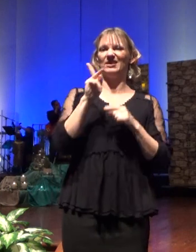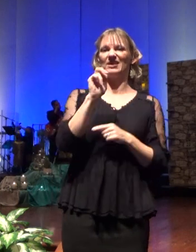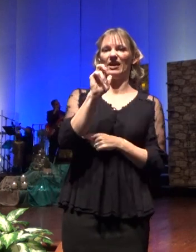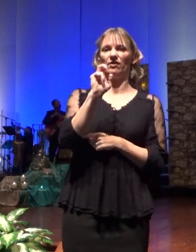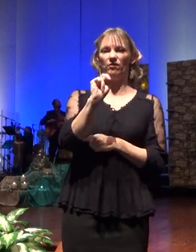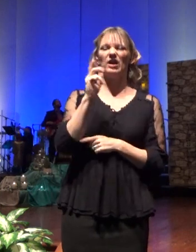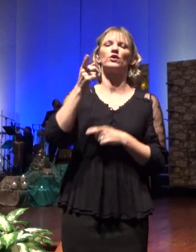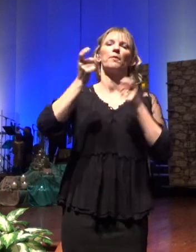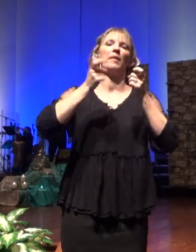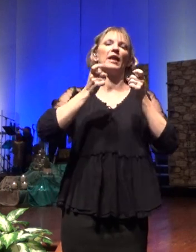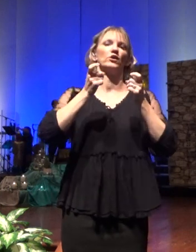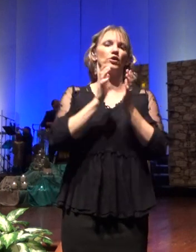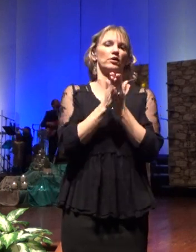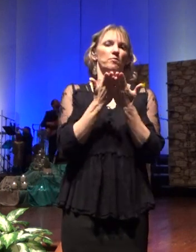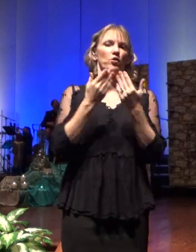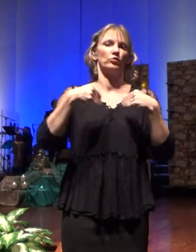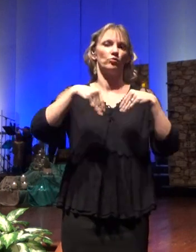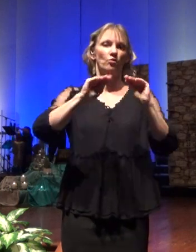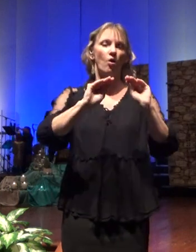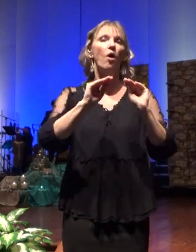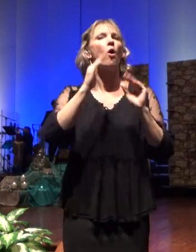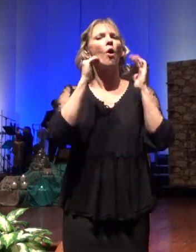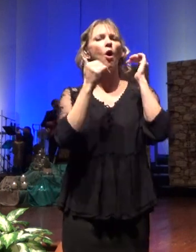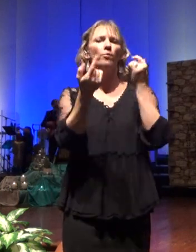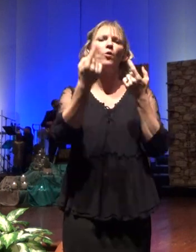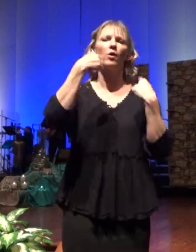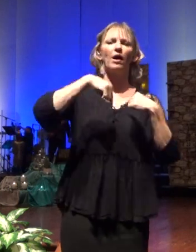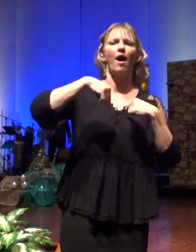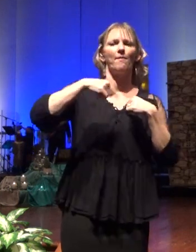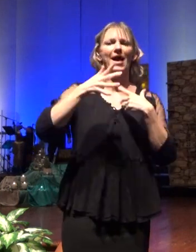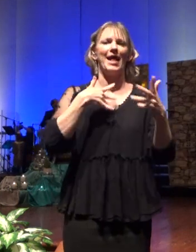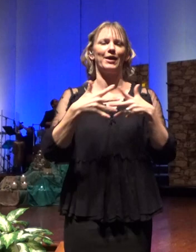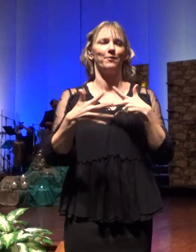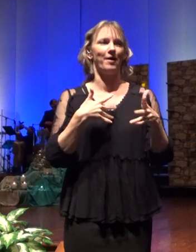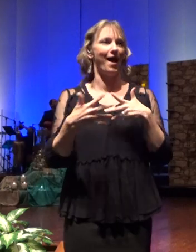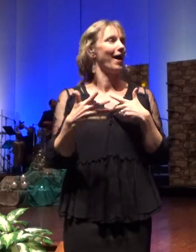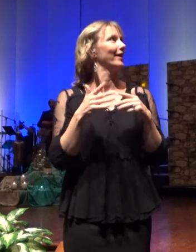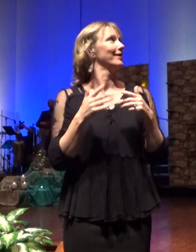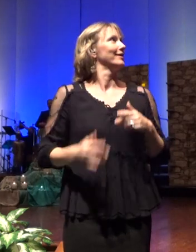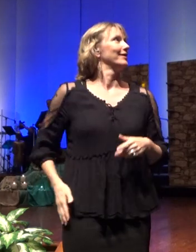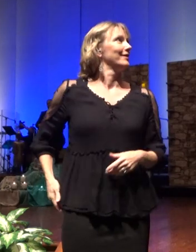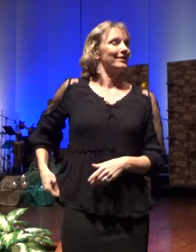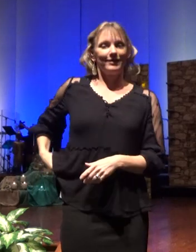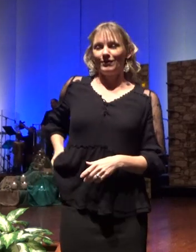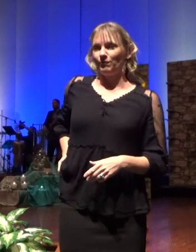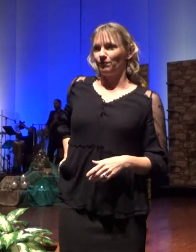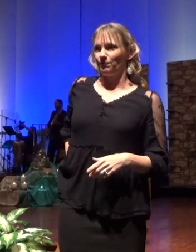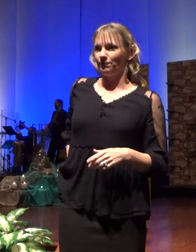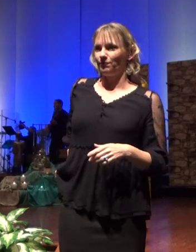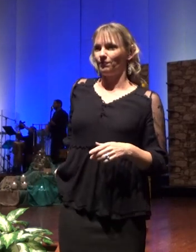bookstore. But we hope you'll come in anyways. Have a great week.